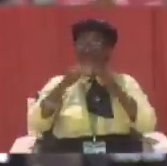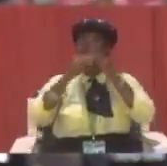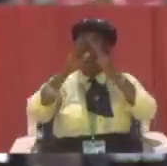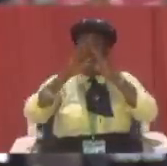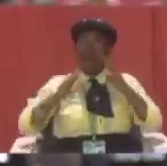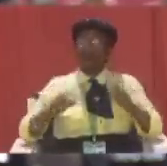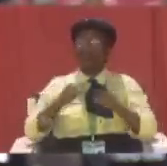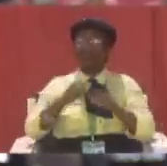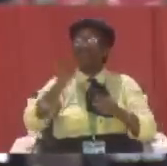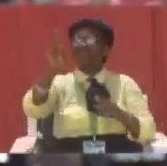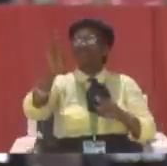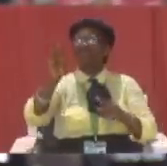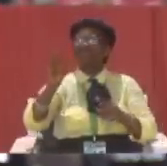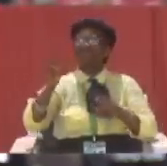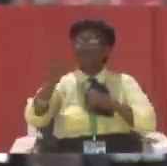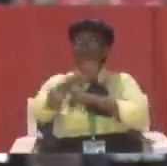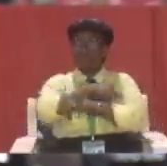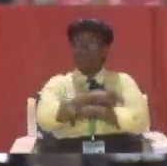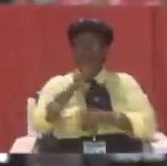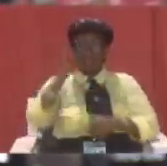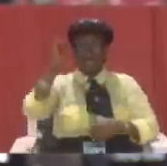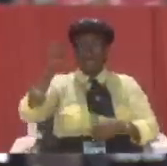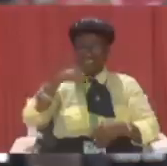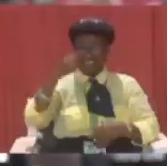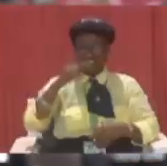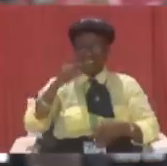He said, that's impossible. I said,